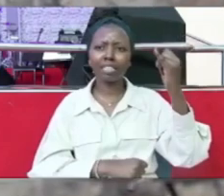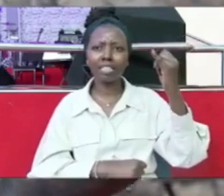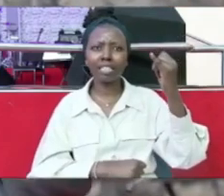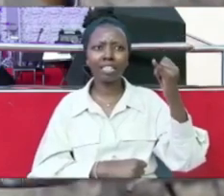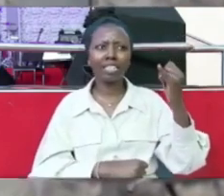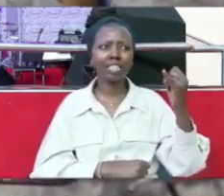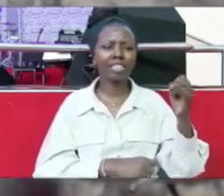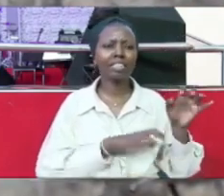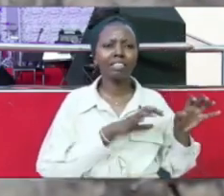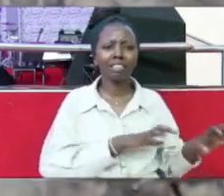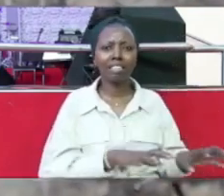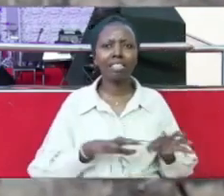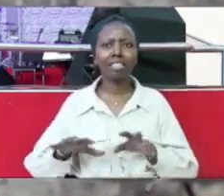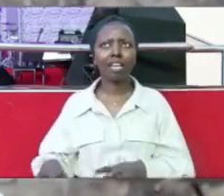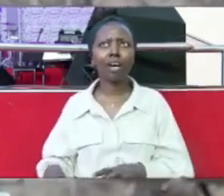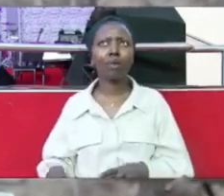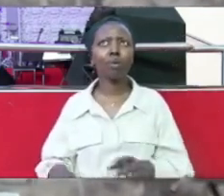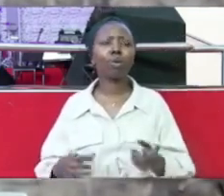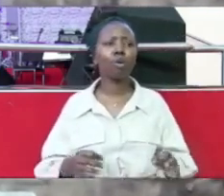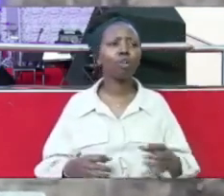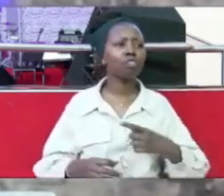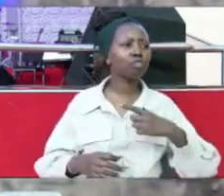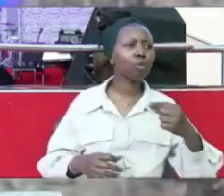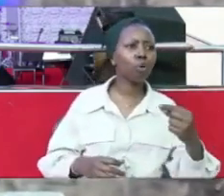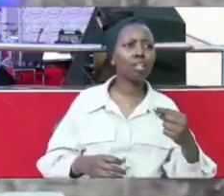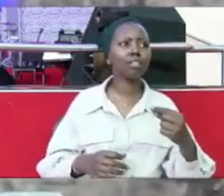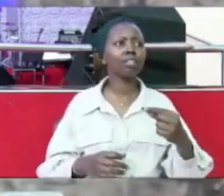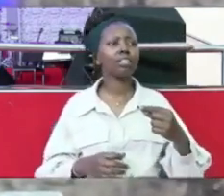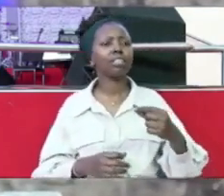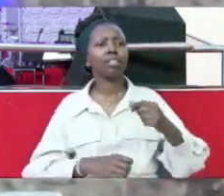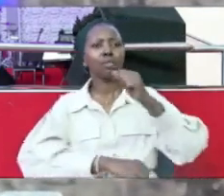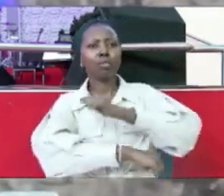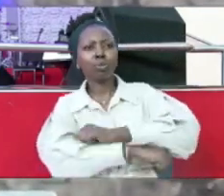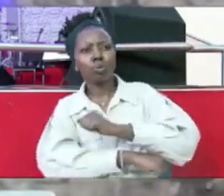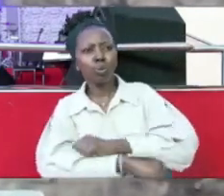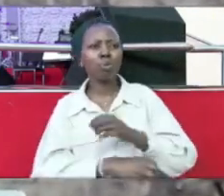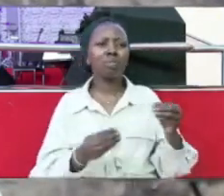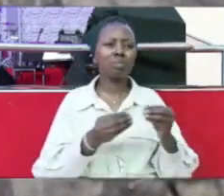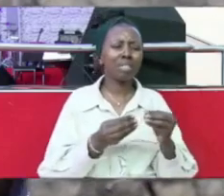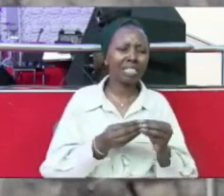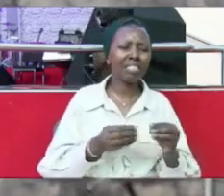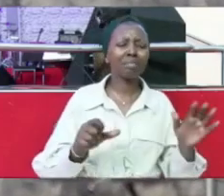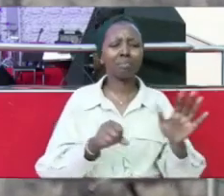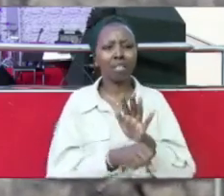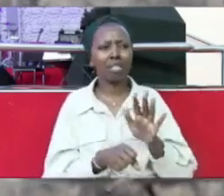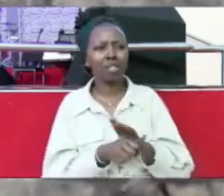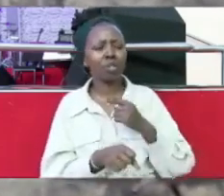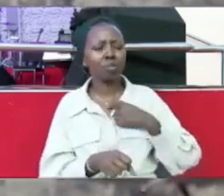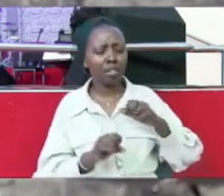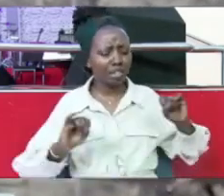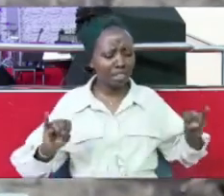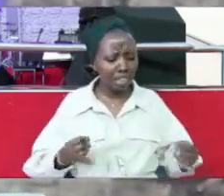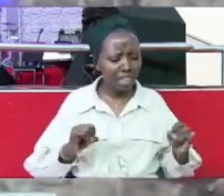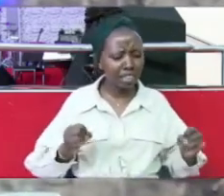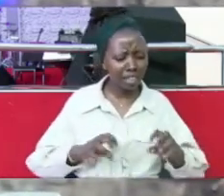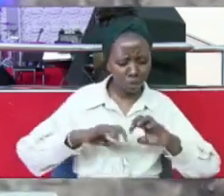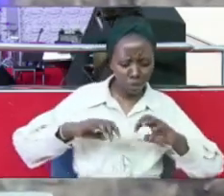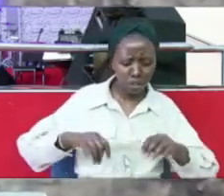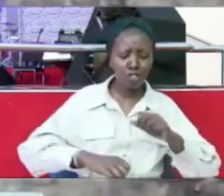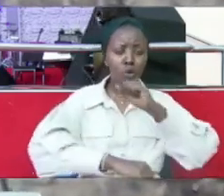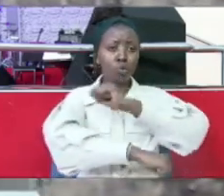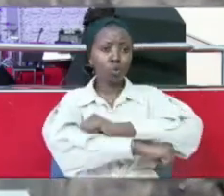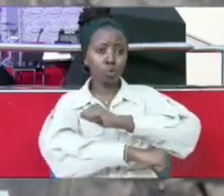in school attending meetings and all that. Sikutafakari kwenda mikutano ya shule sehemu zile. So I tried to look for schools. Nikajaribu kutafuta shule